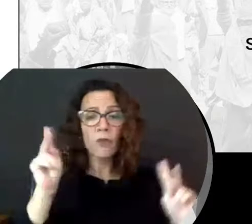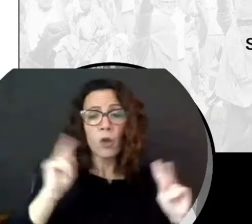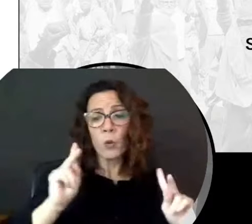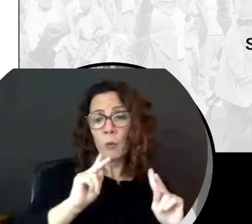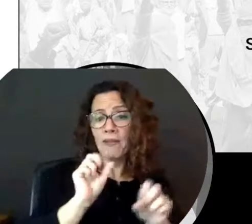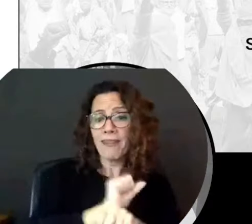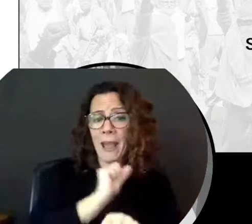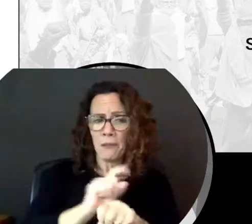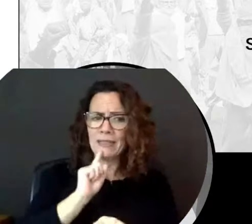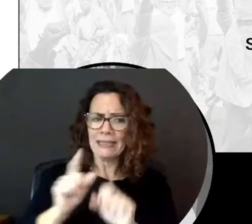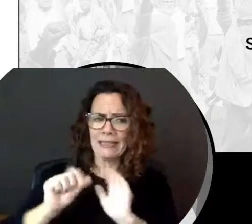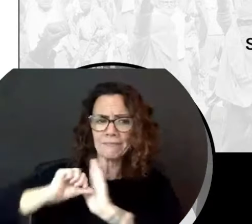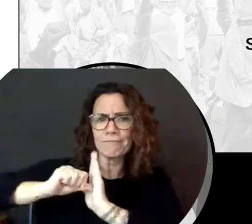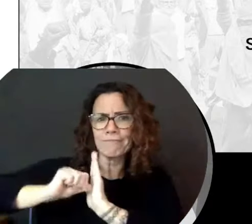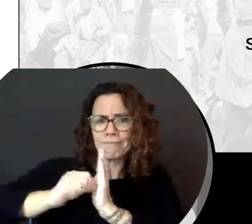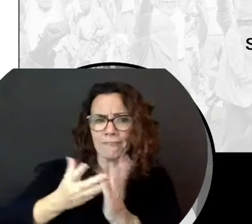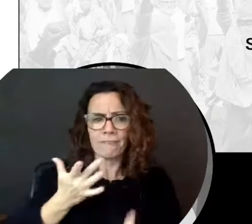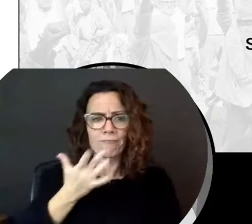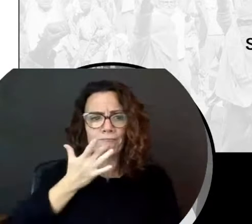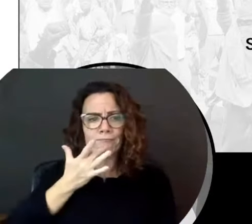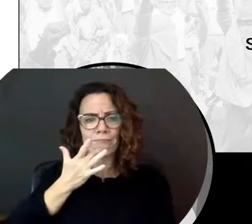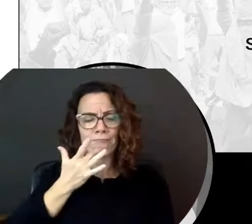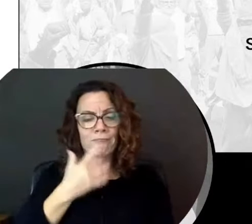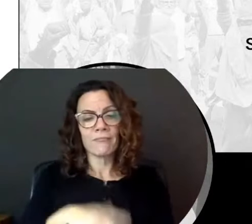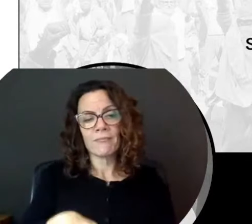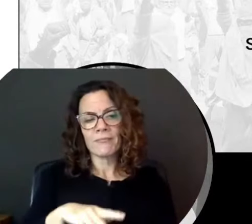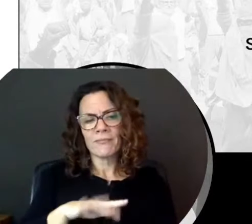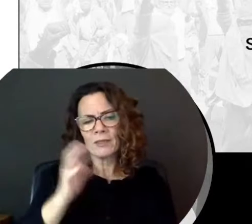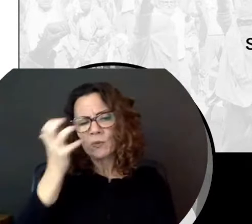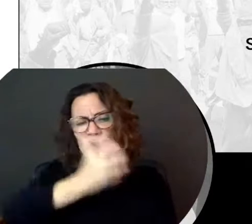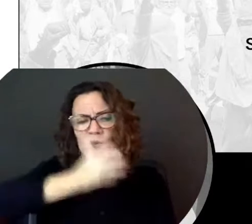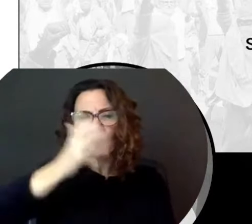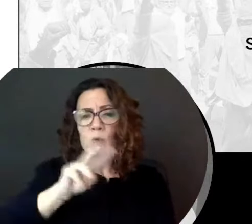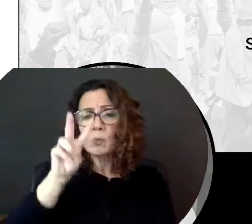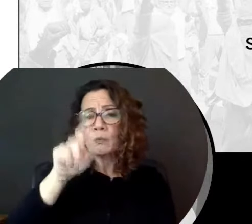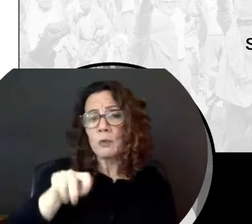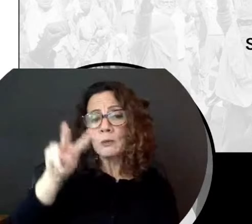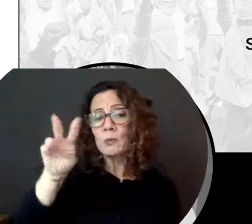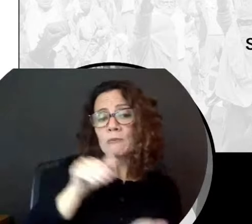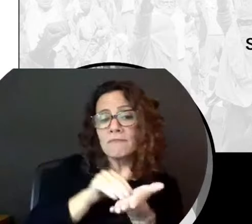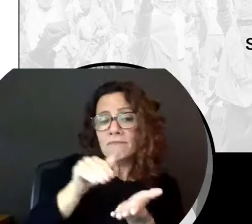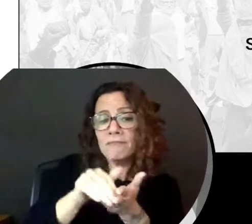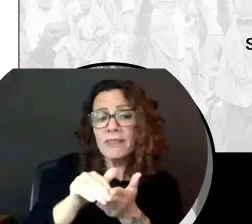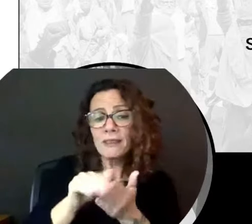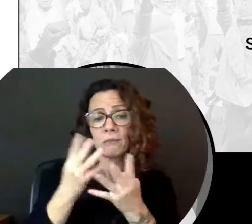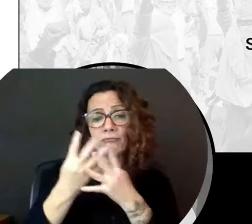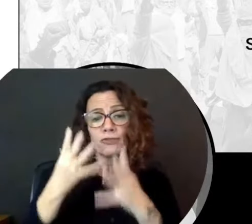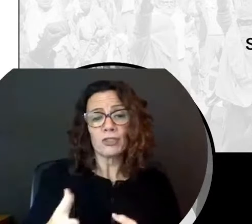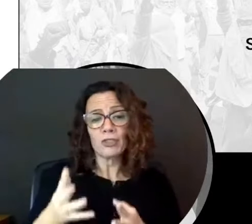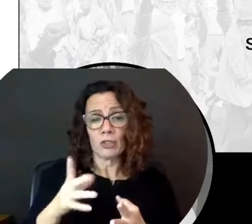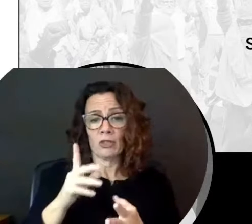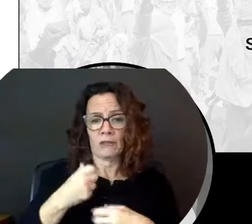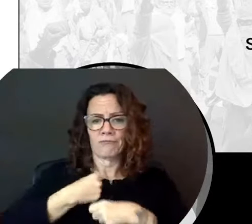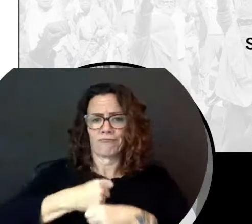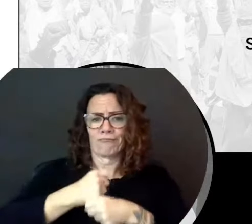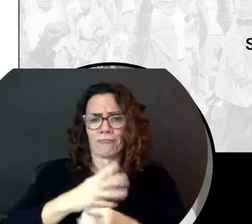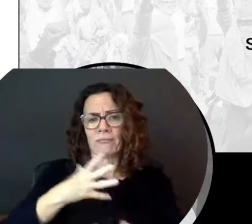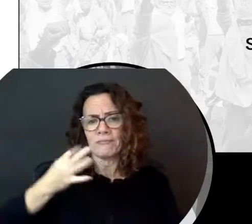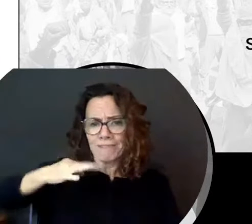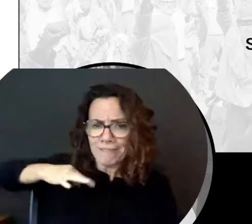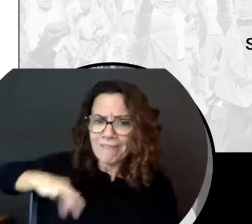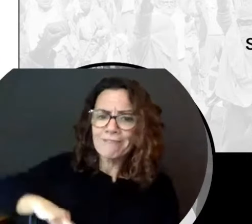revenue at the expense of being housed in federal and state prisons located within 3 miles of a Superfund